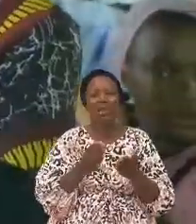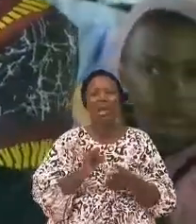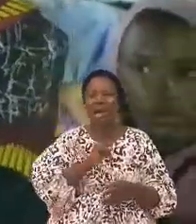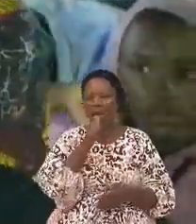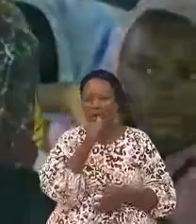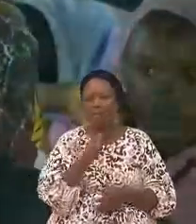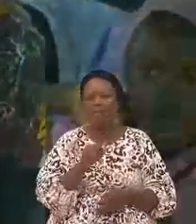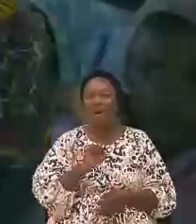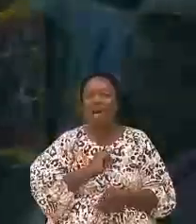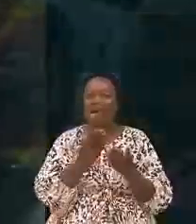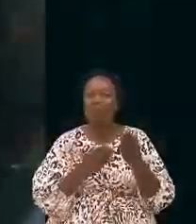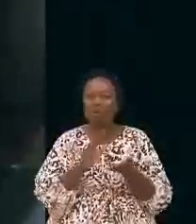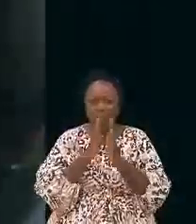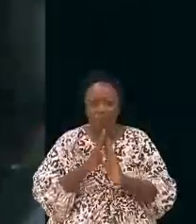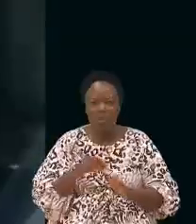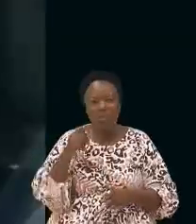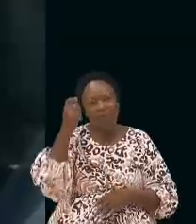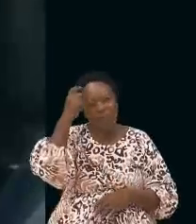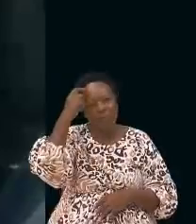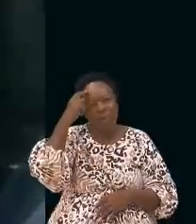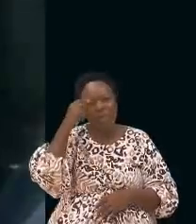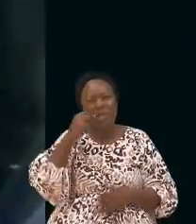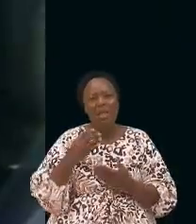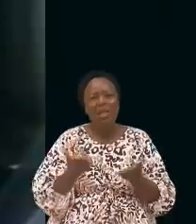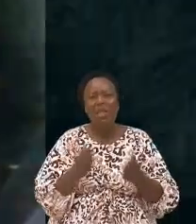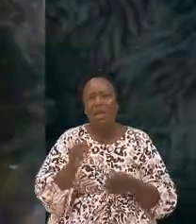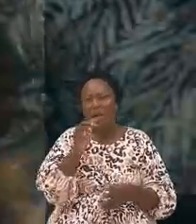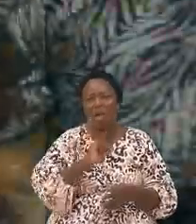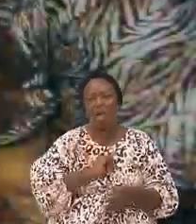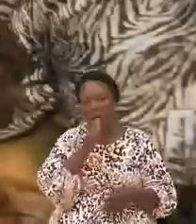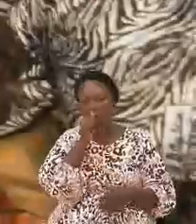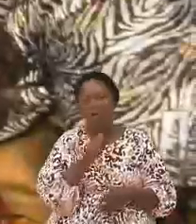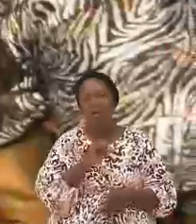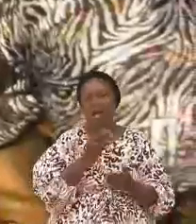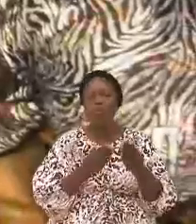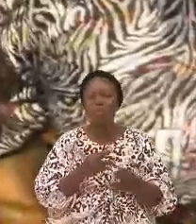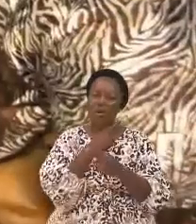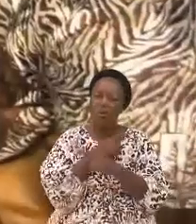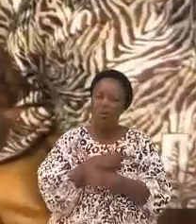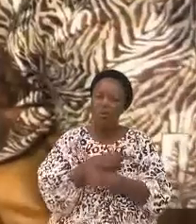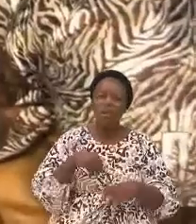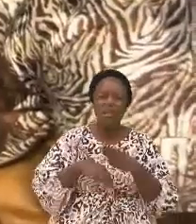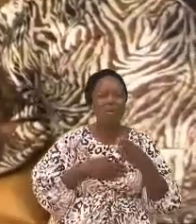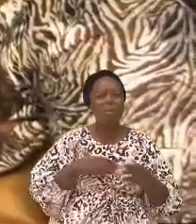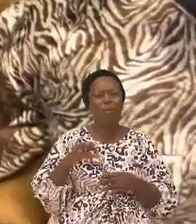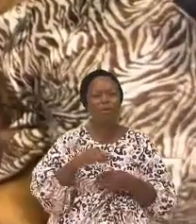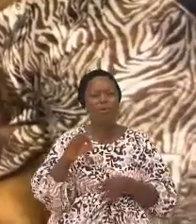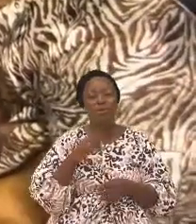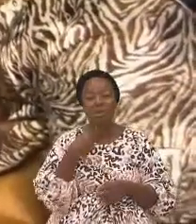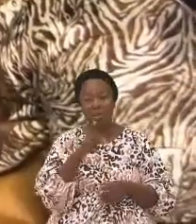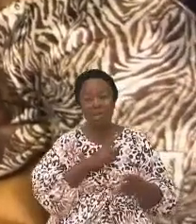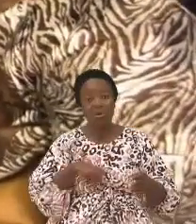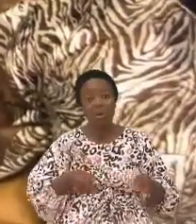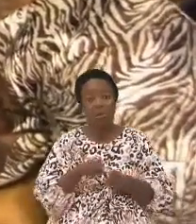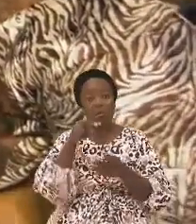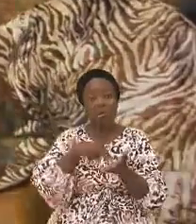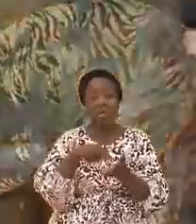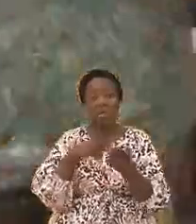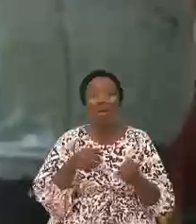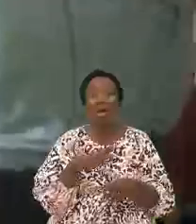I want your salvation. Here I am. I want peace of mind. Here I am. I want rest in my